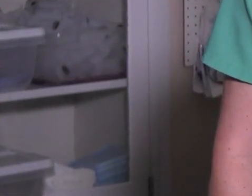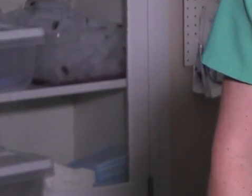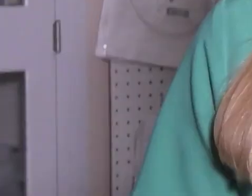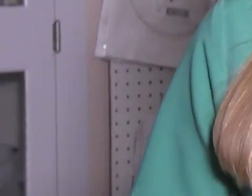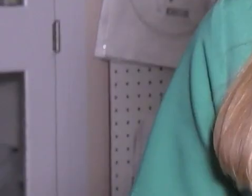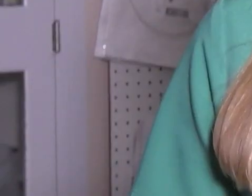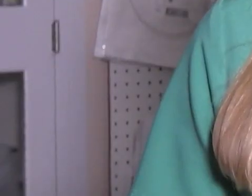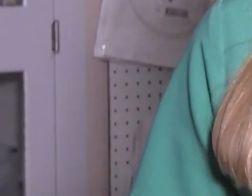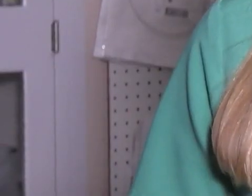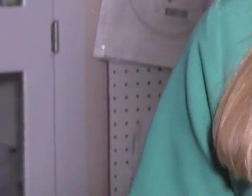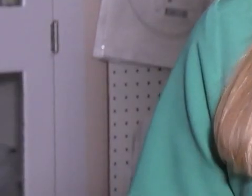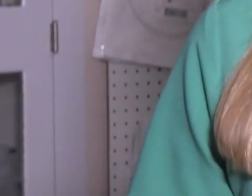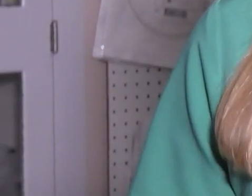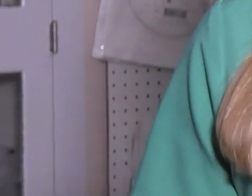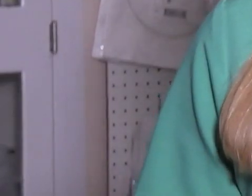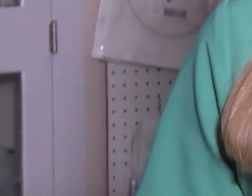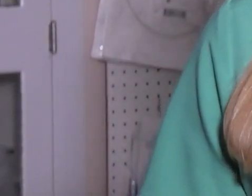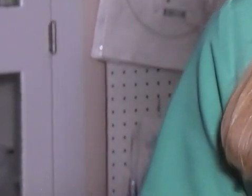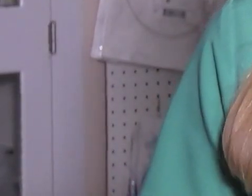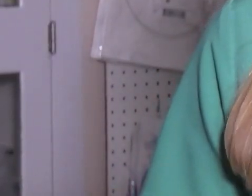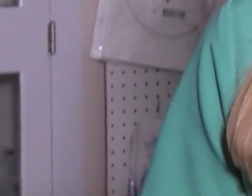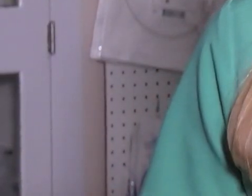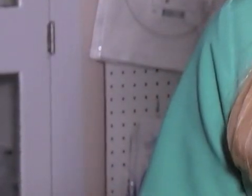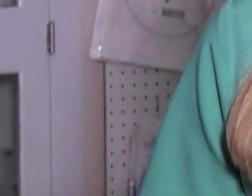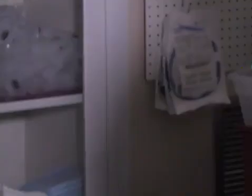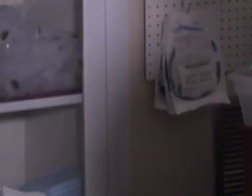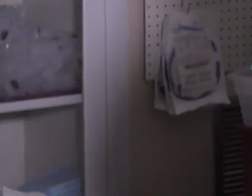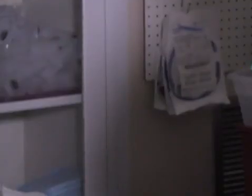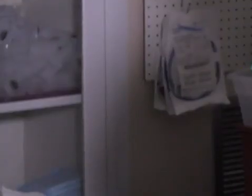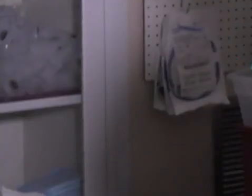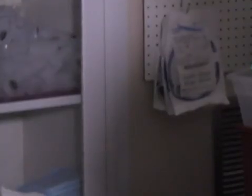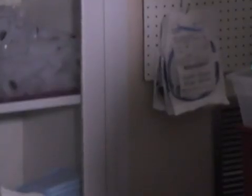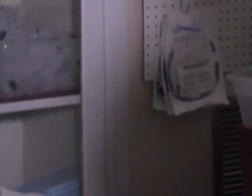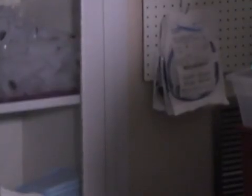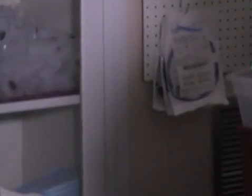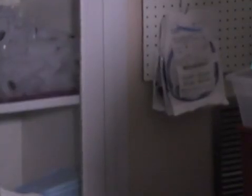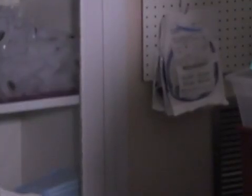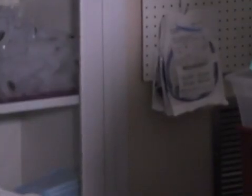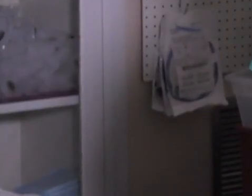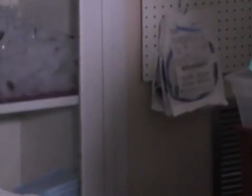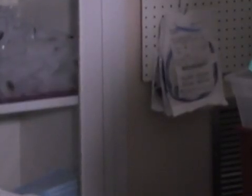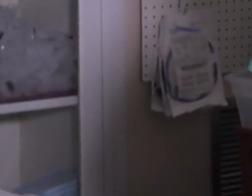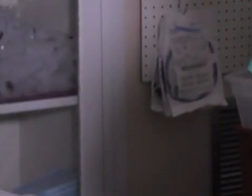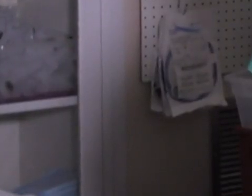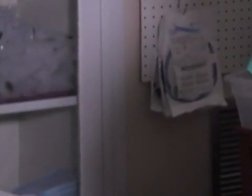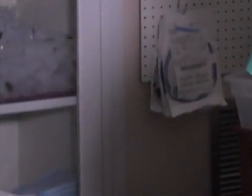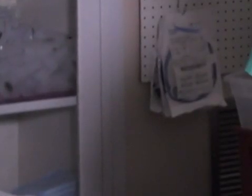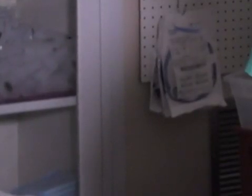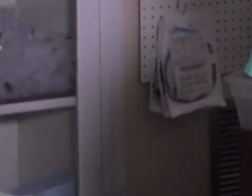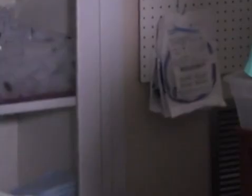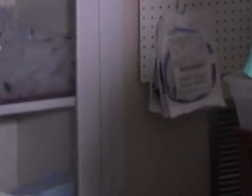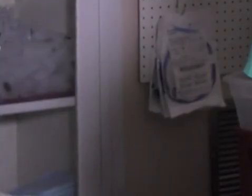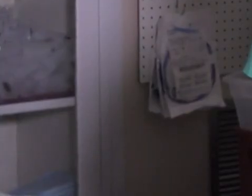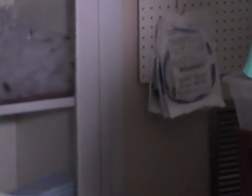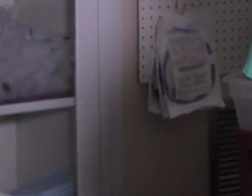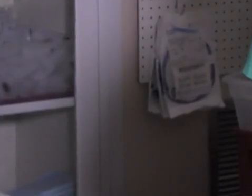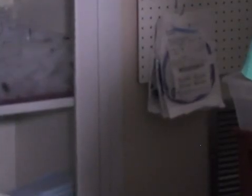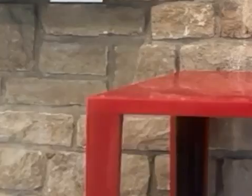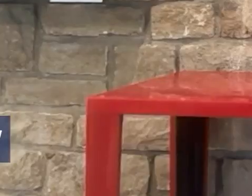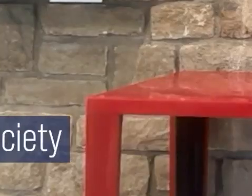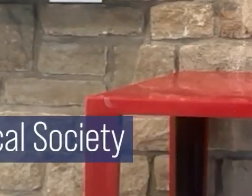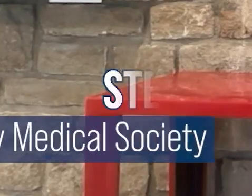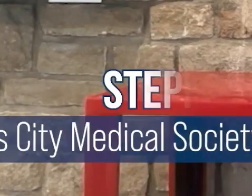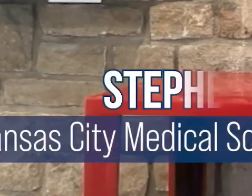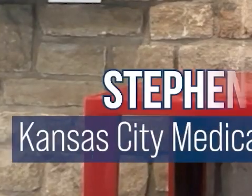Awareness Day. On behalf of physician well-being everywhere, it is a time to remember lives lost and raise